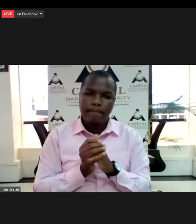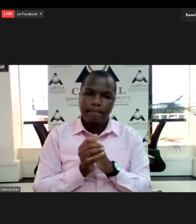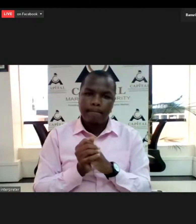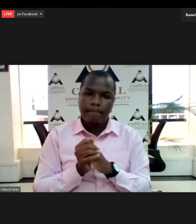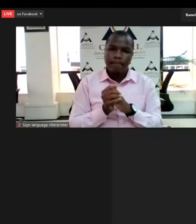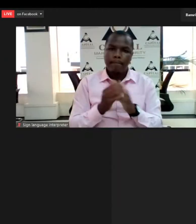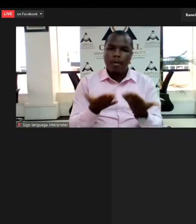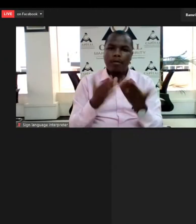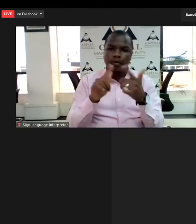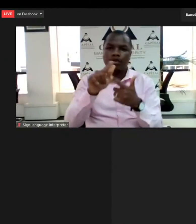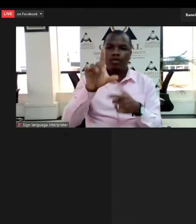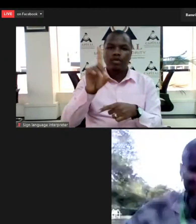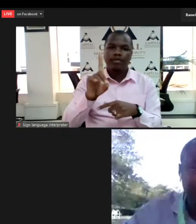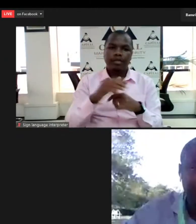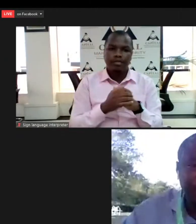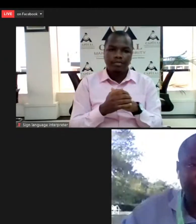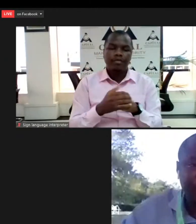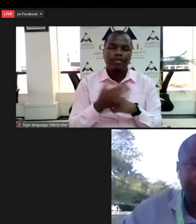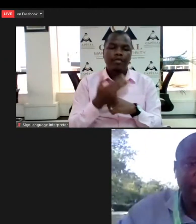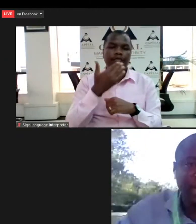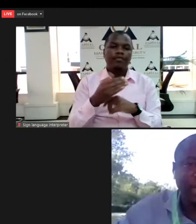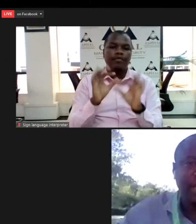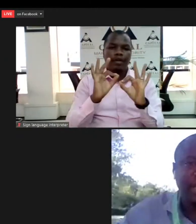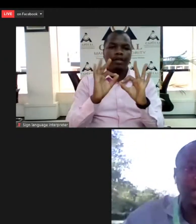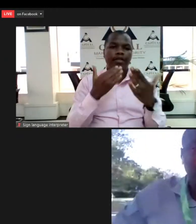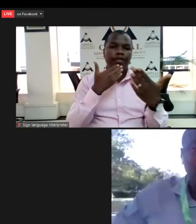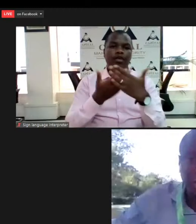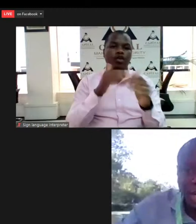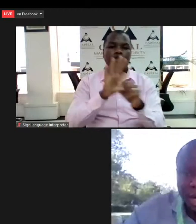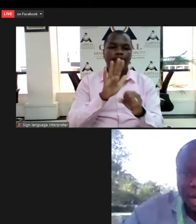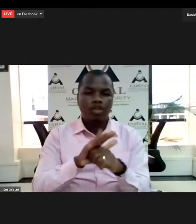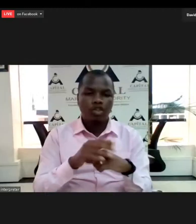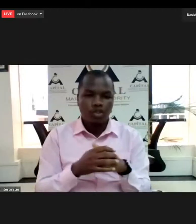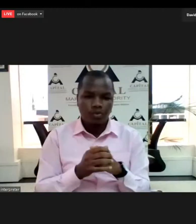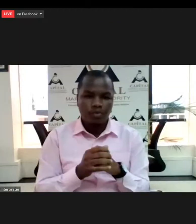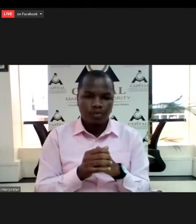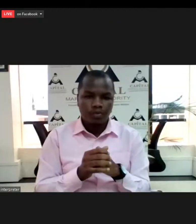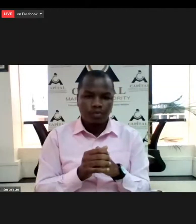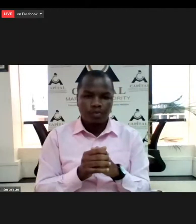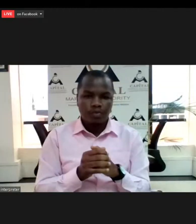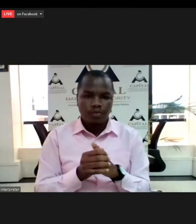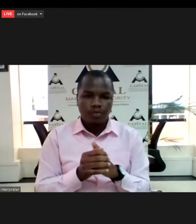Over to you, David. Fantastic. Thank you very much.